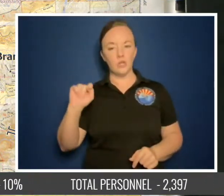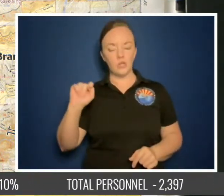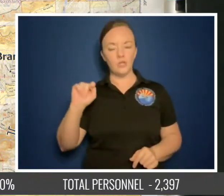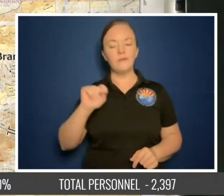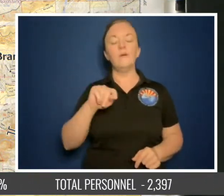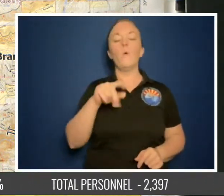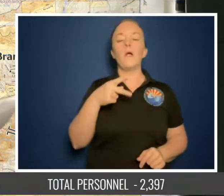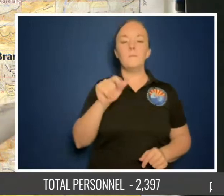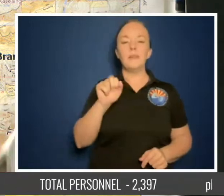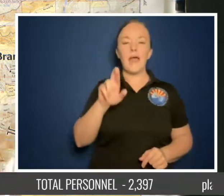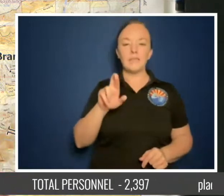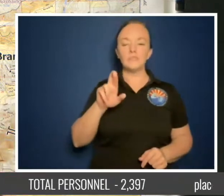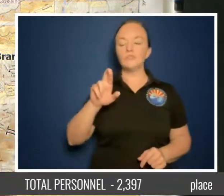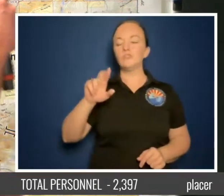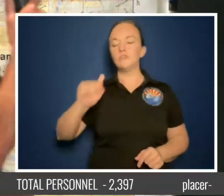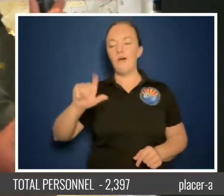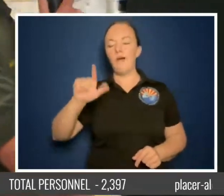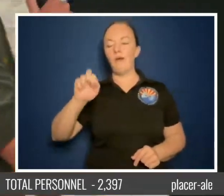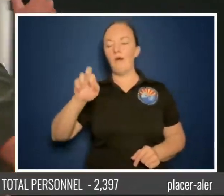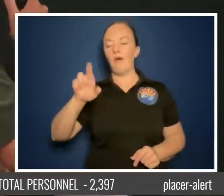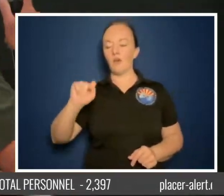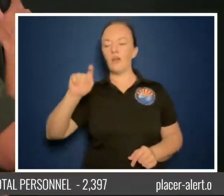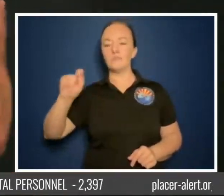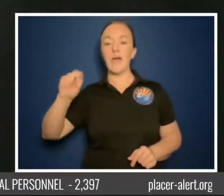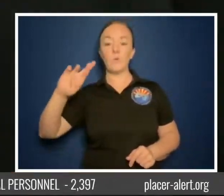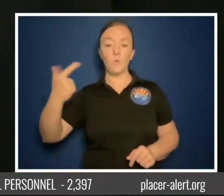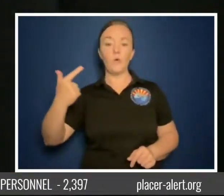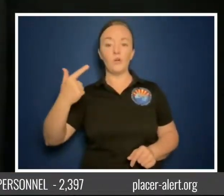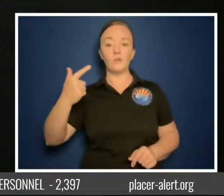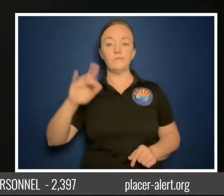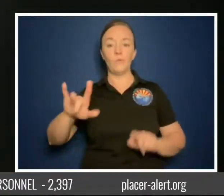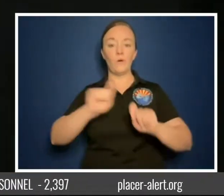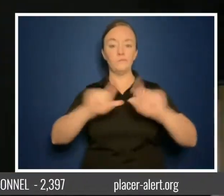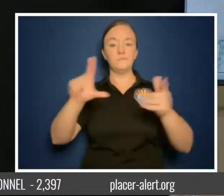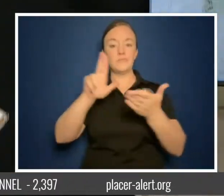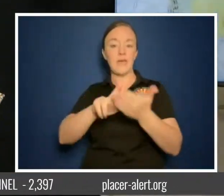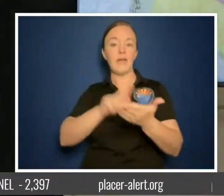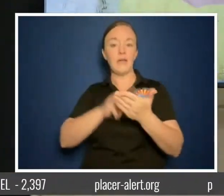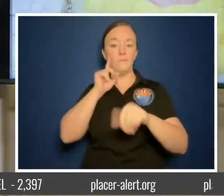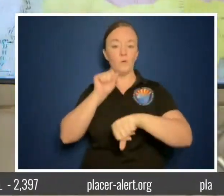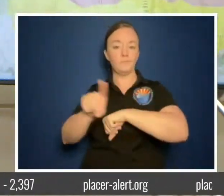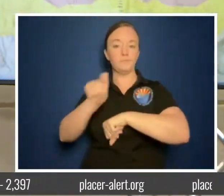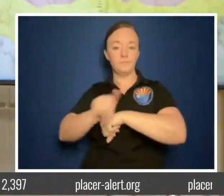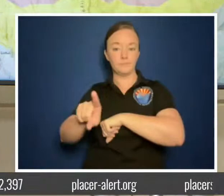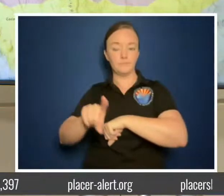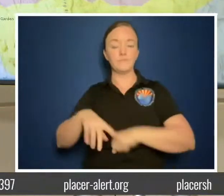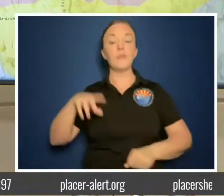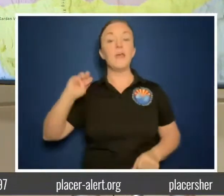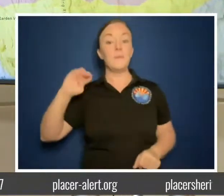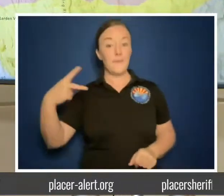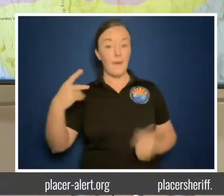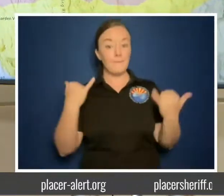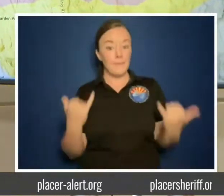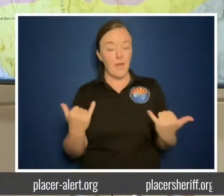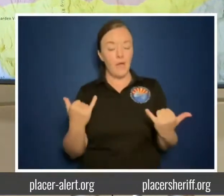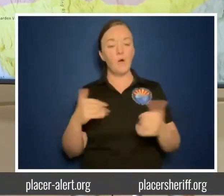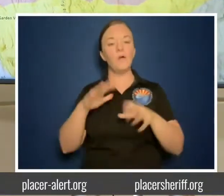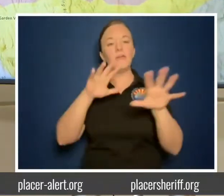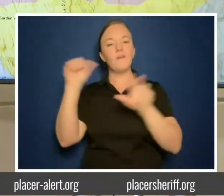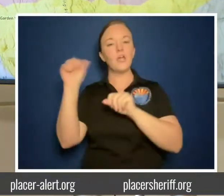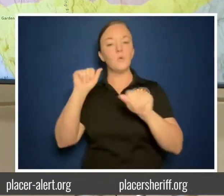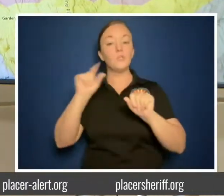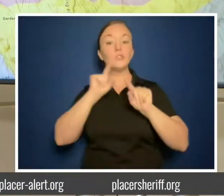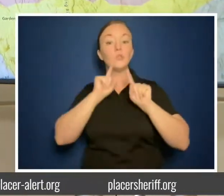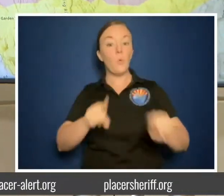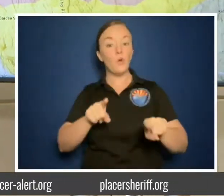placer-alert.org. Now, referring to the map, the evacuation zones or evacuation orders continue to be in